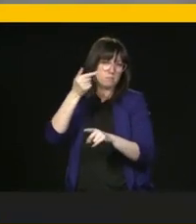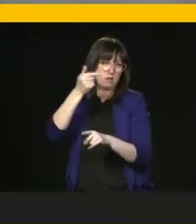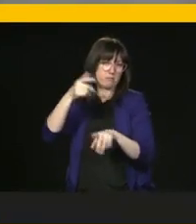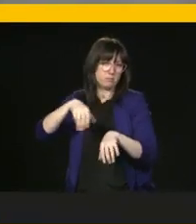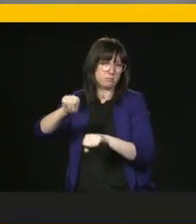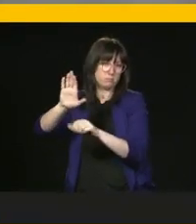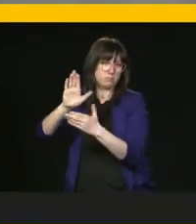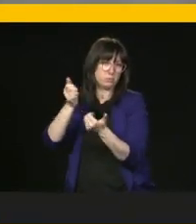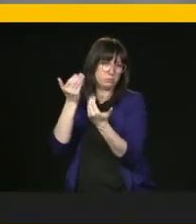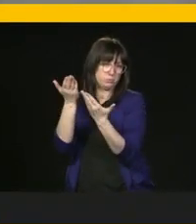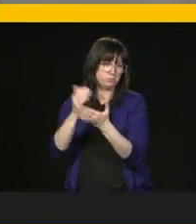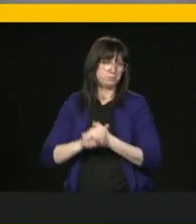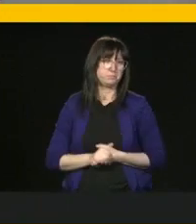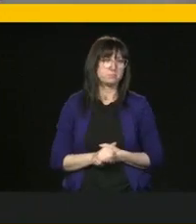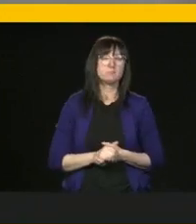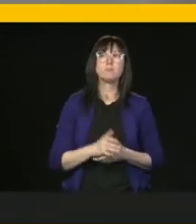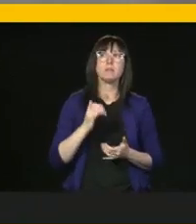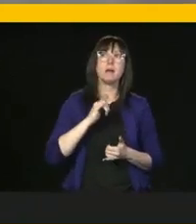more questions and that's it.